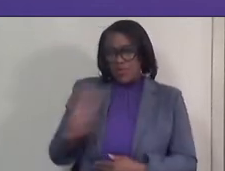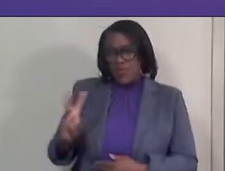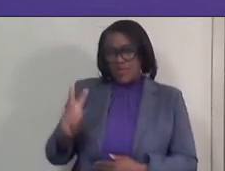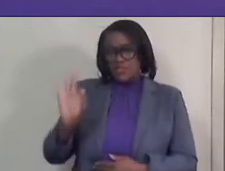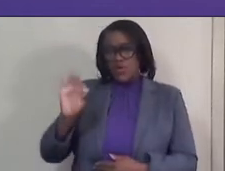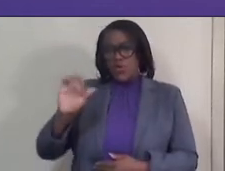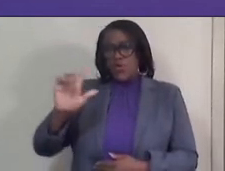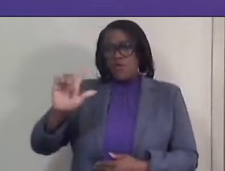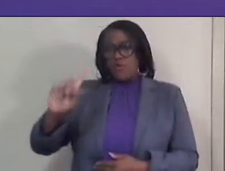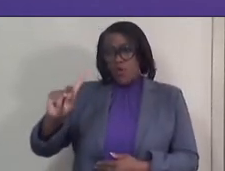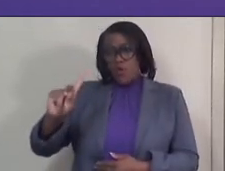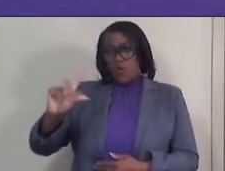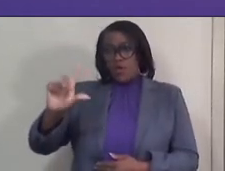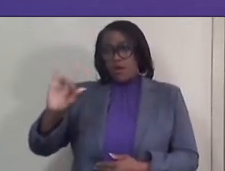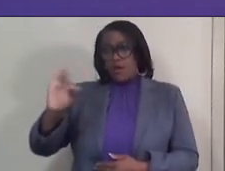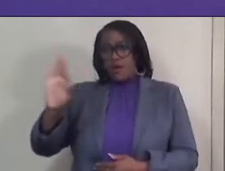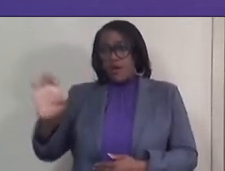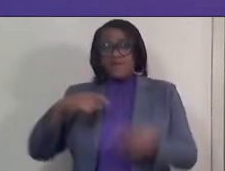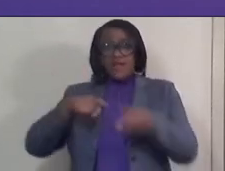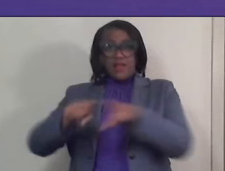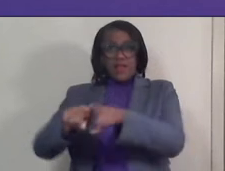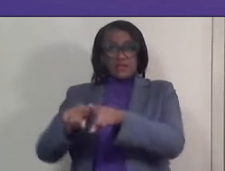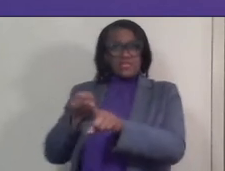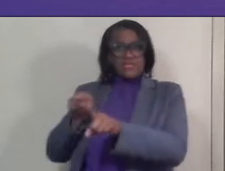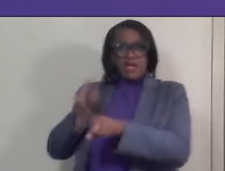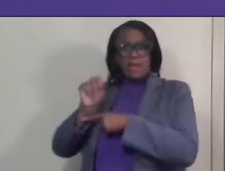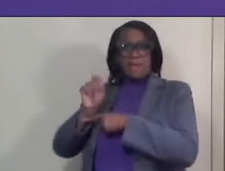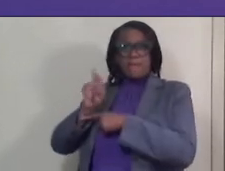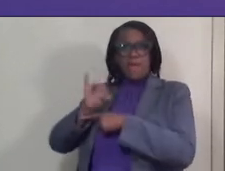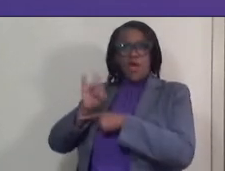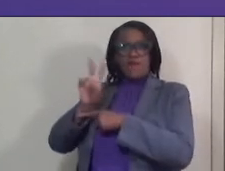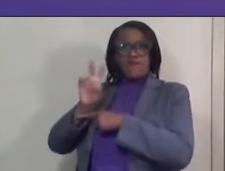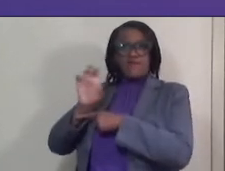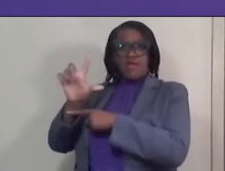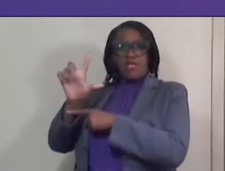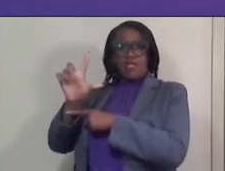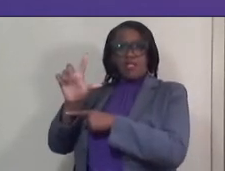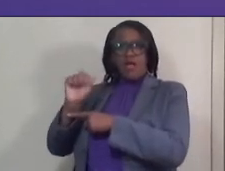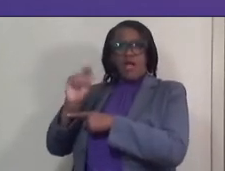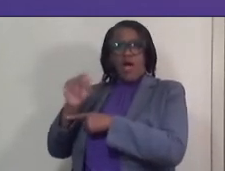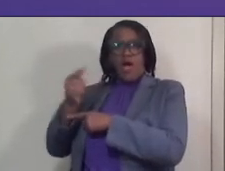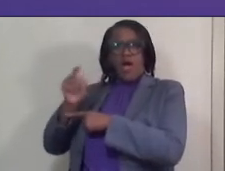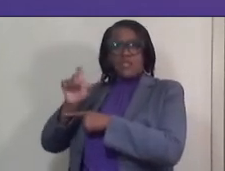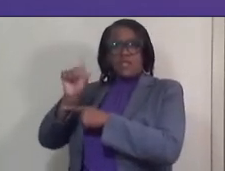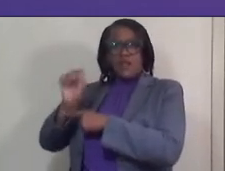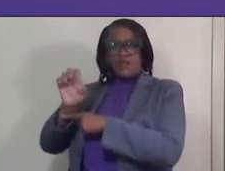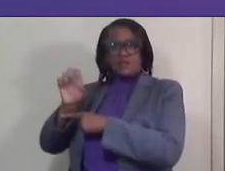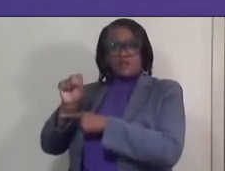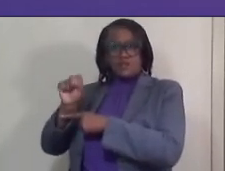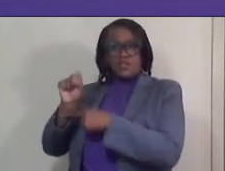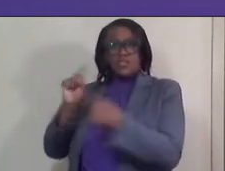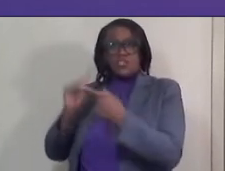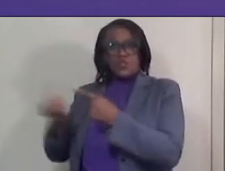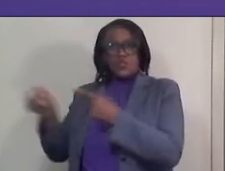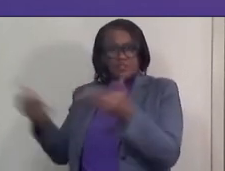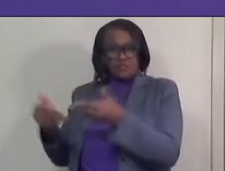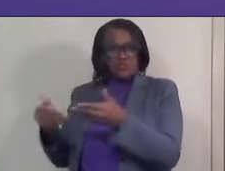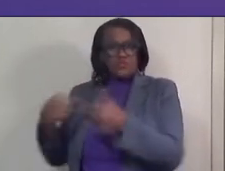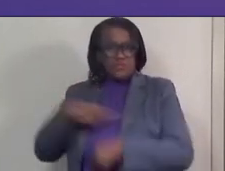Alliance, I will call up Maribel Alvarez to join us.